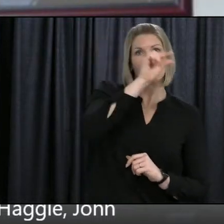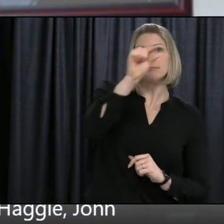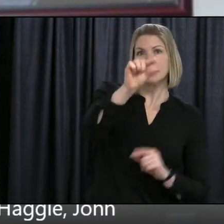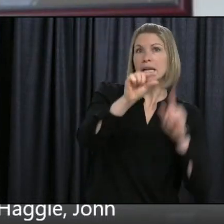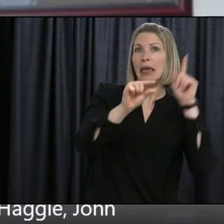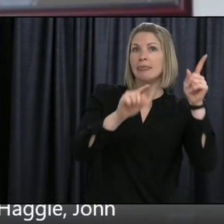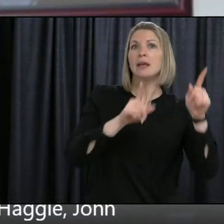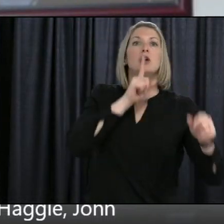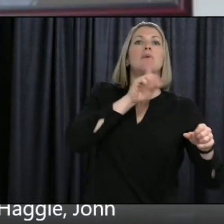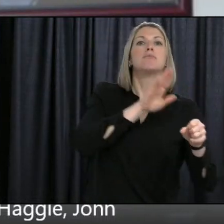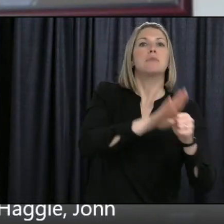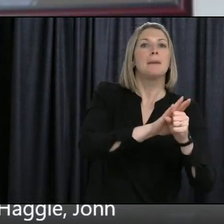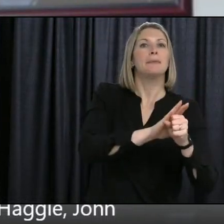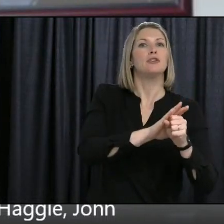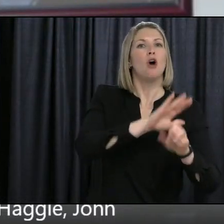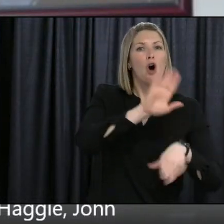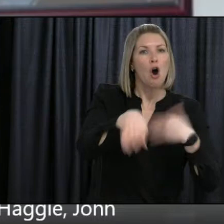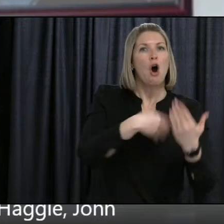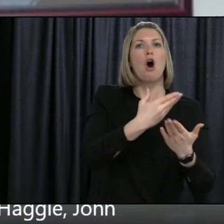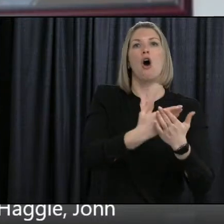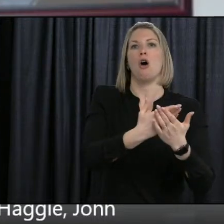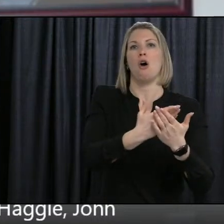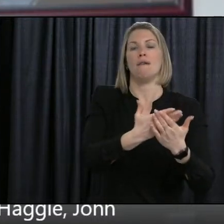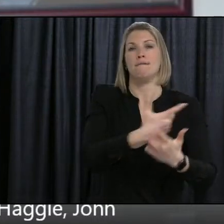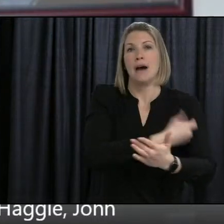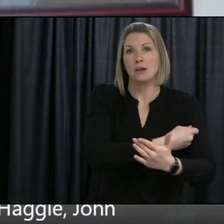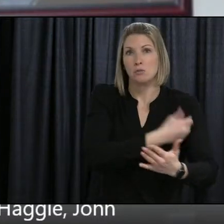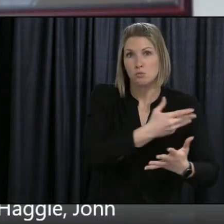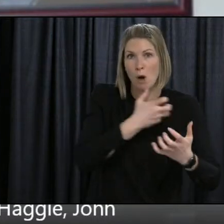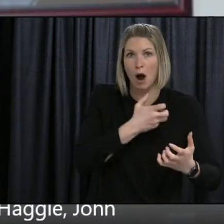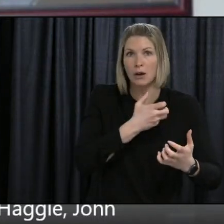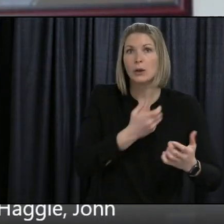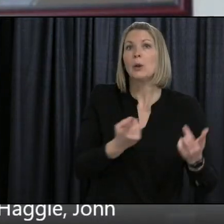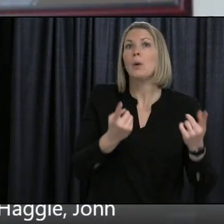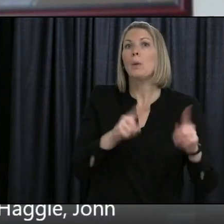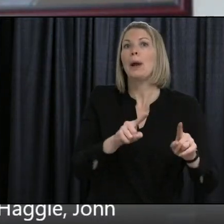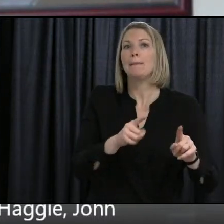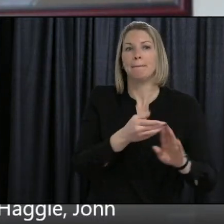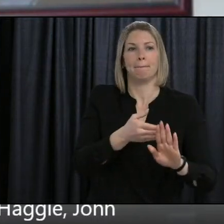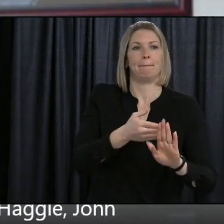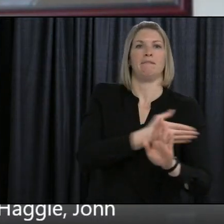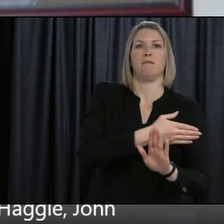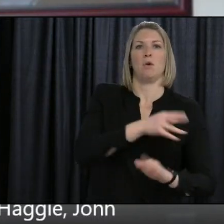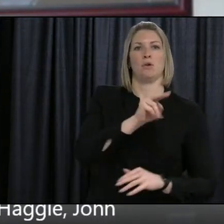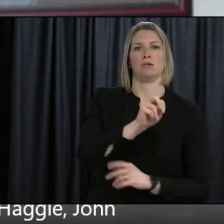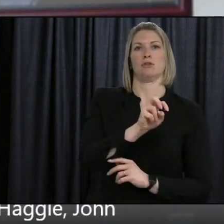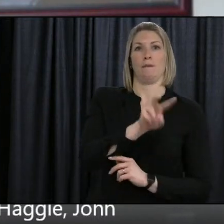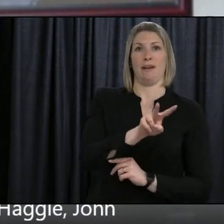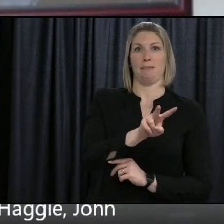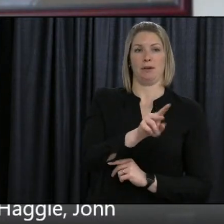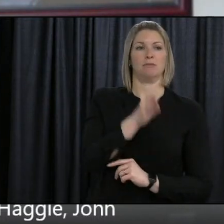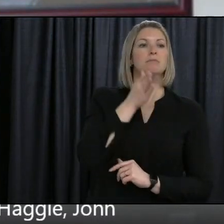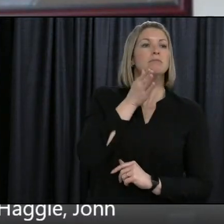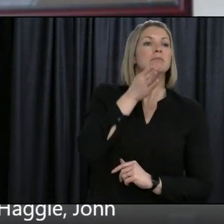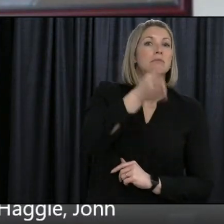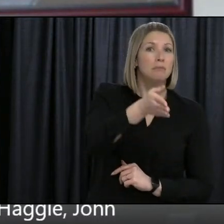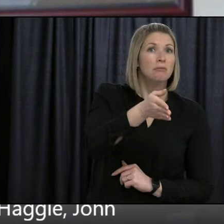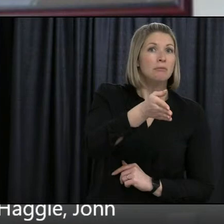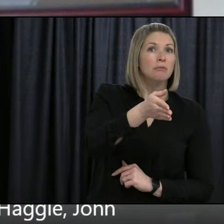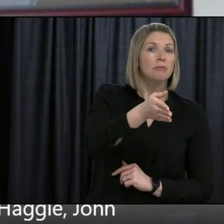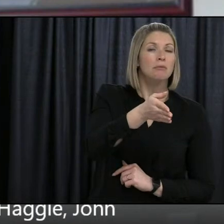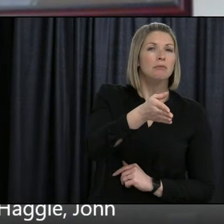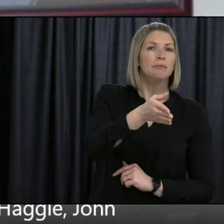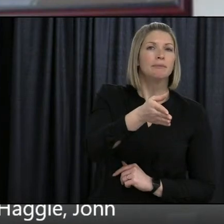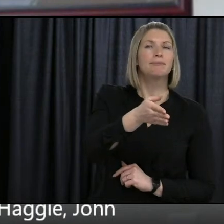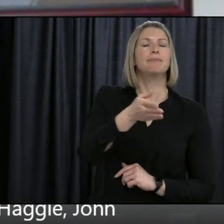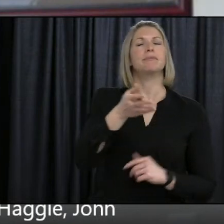January to increase that by possibly as many as 250,000 doses. So, I wait each